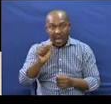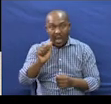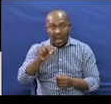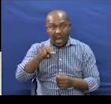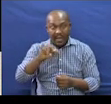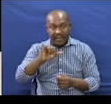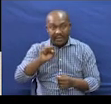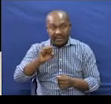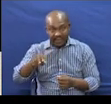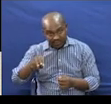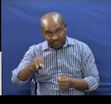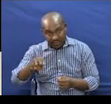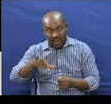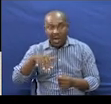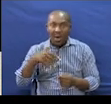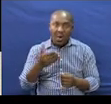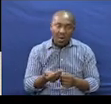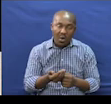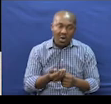organism, or a group of objects.